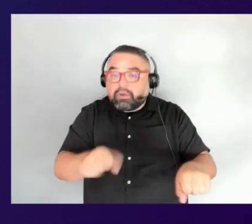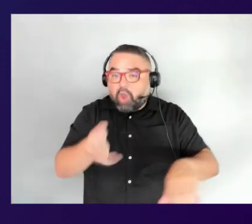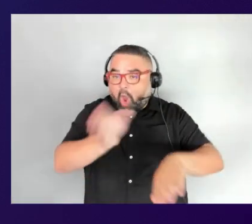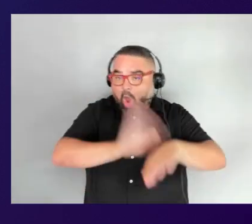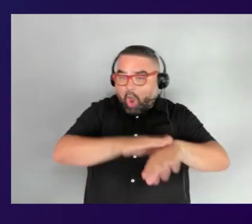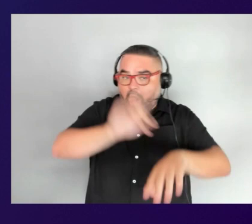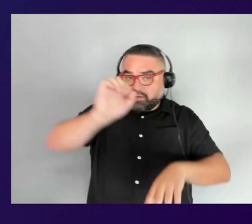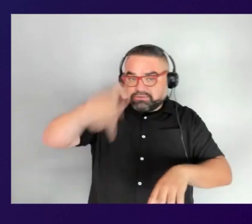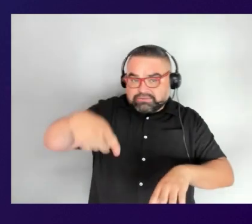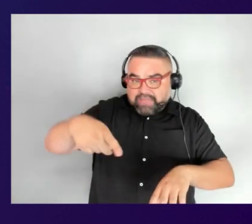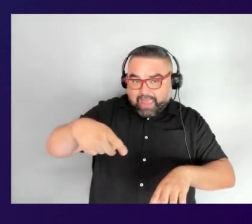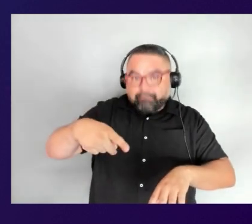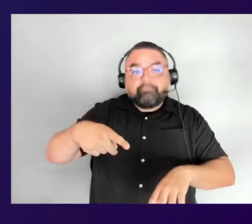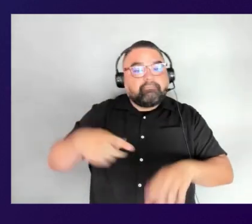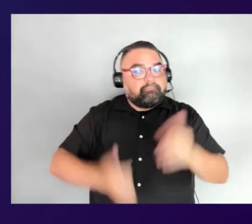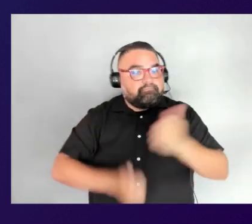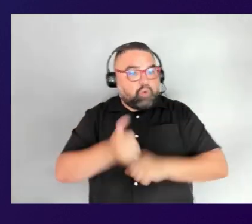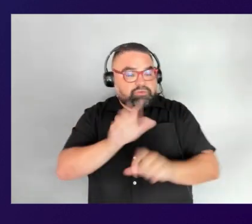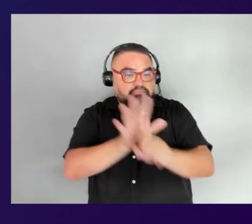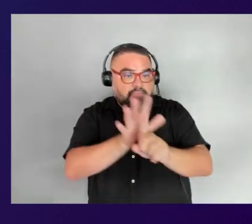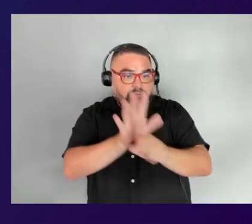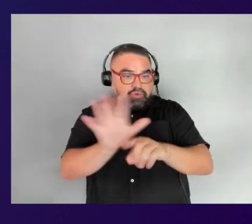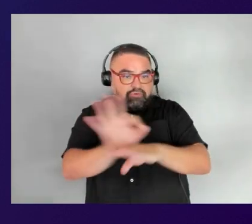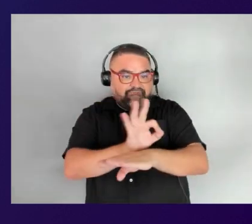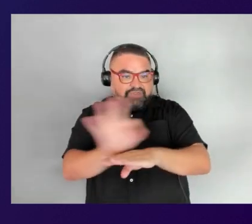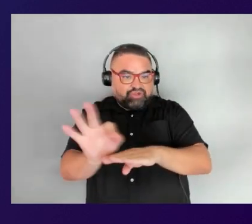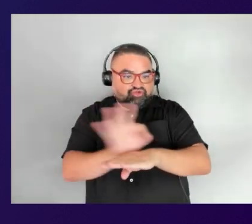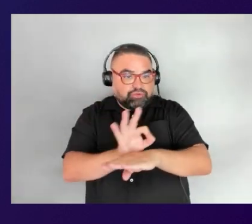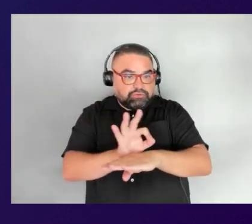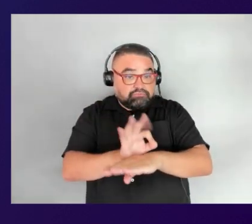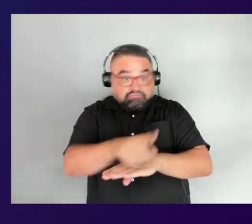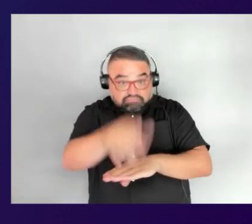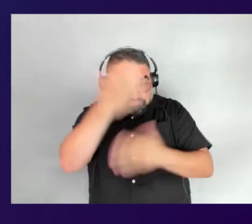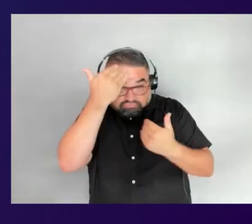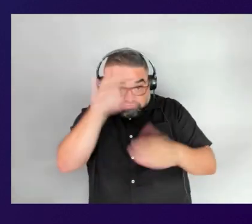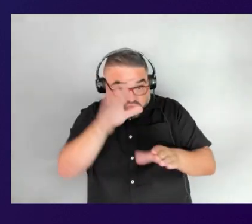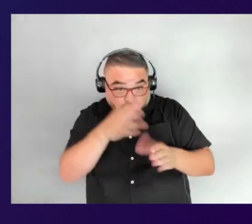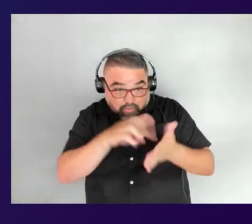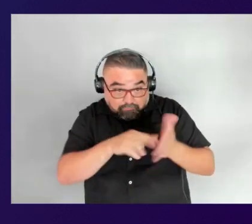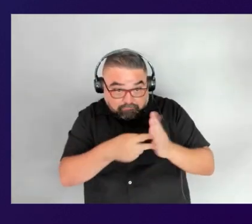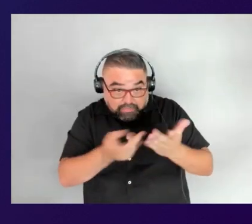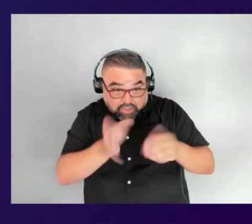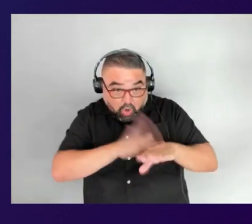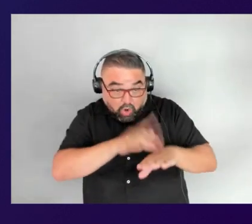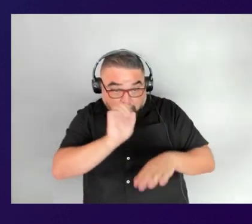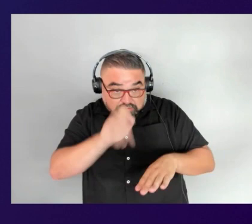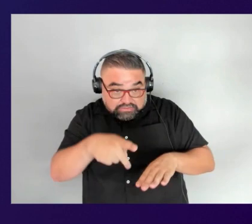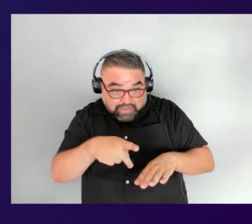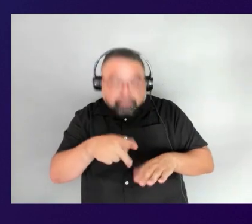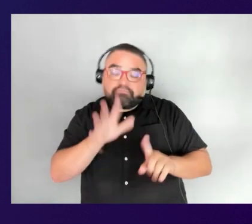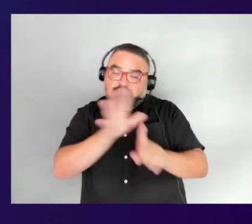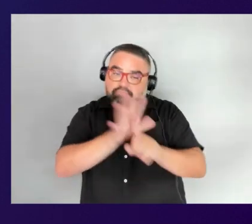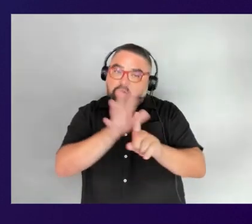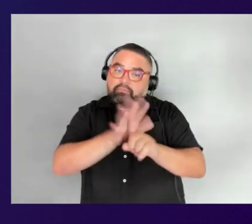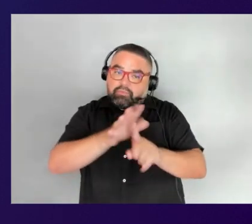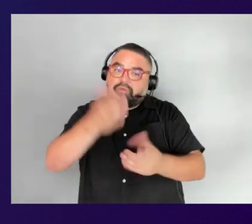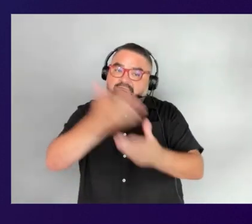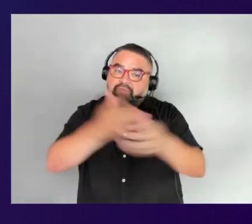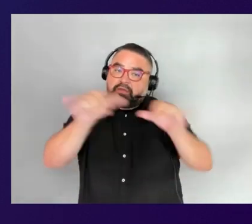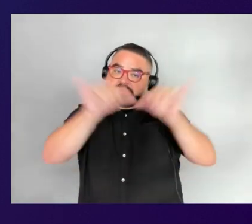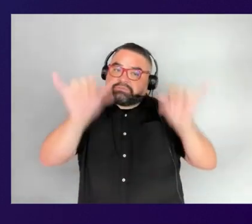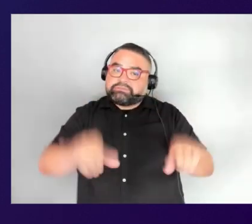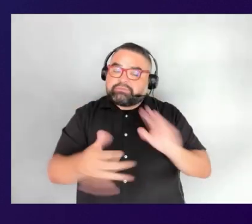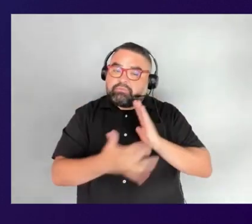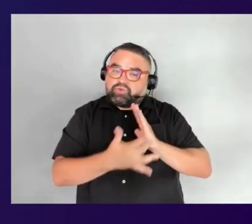management features. For those of you who are not familiar with ONTAP, ONTAP's a popular file system technology that customers use, and